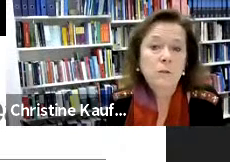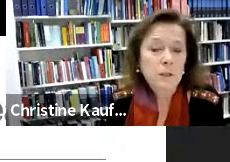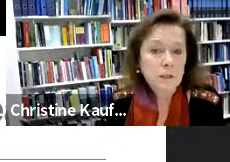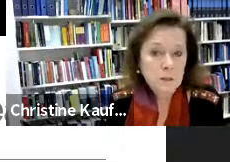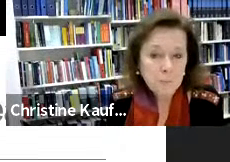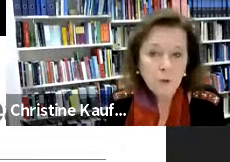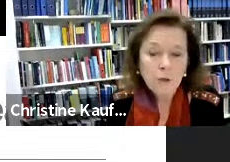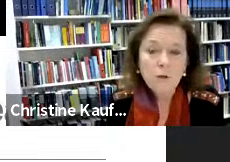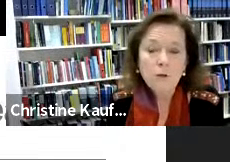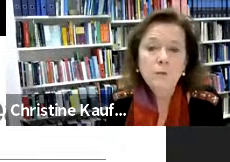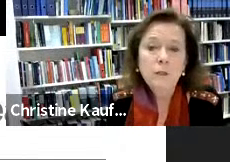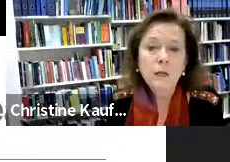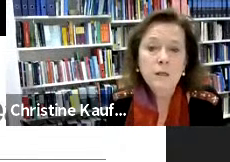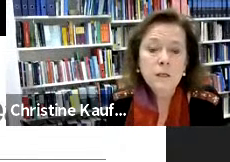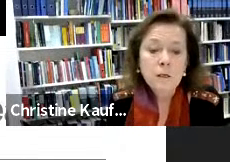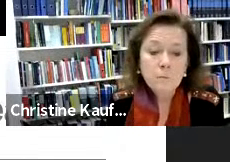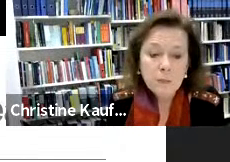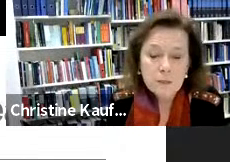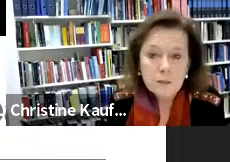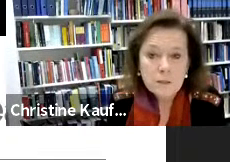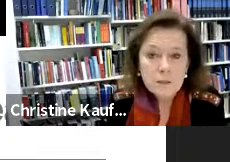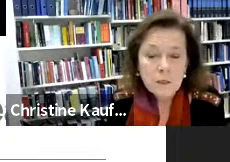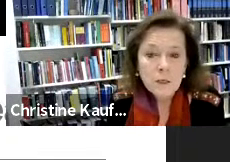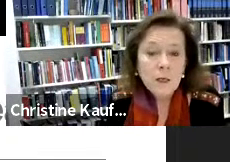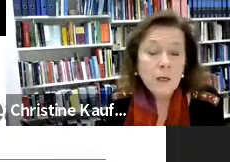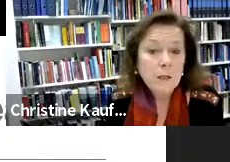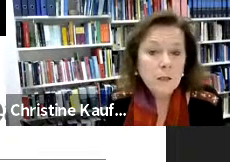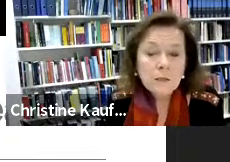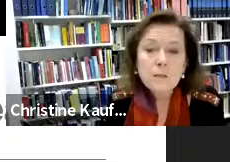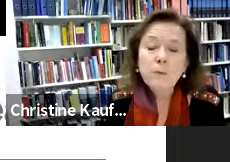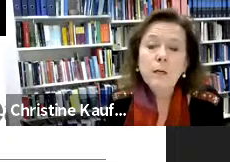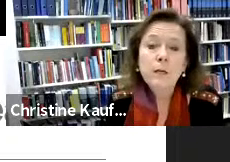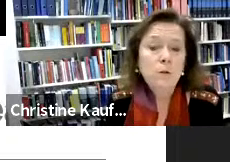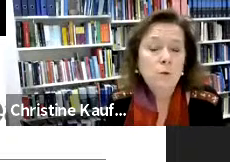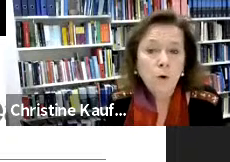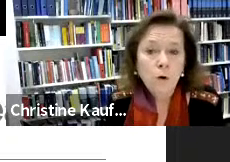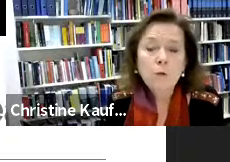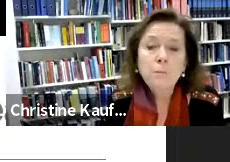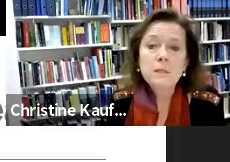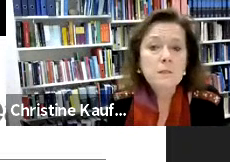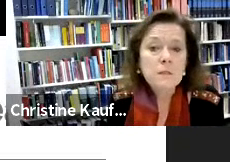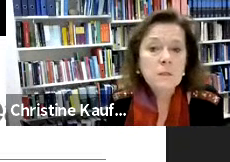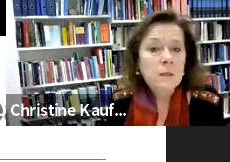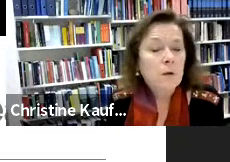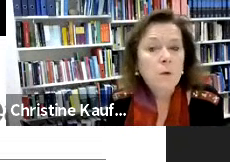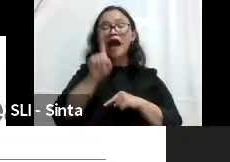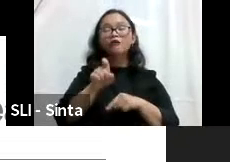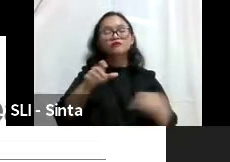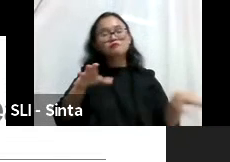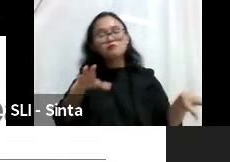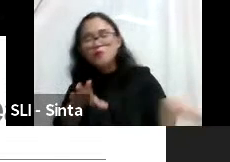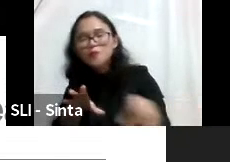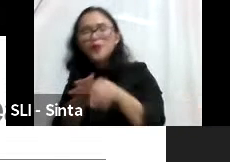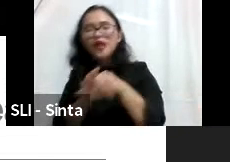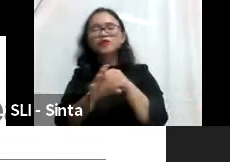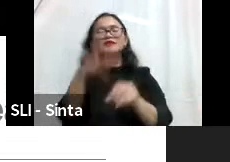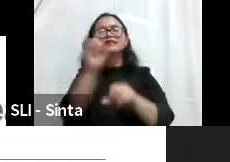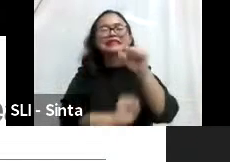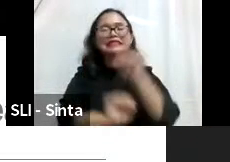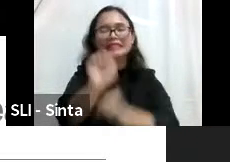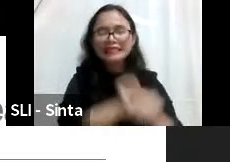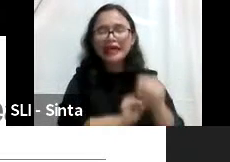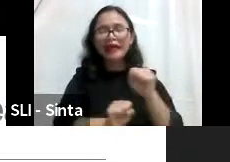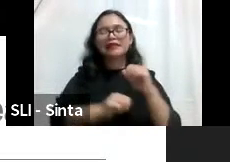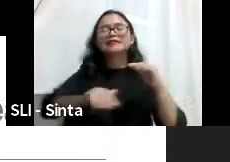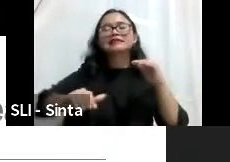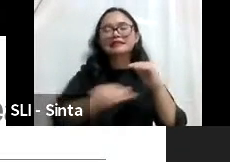addon it's part of daily business it does apply to all business whether small or big